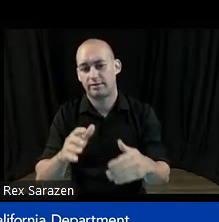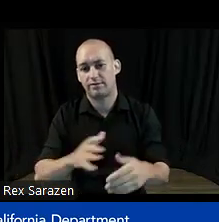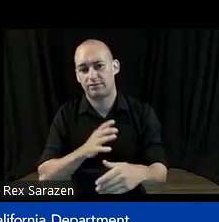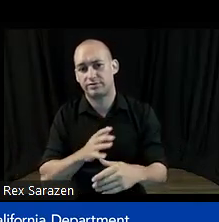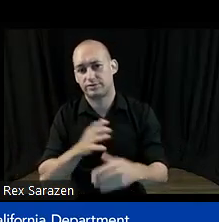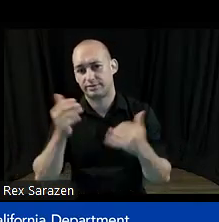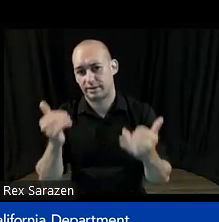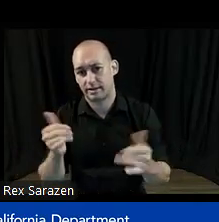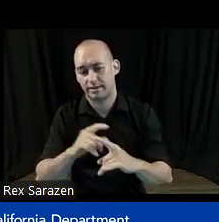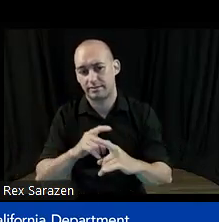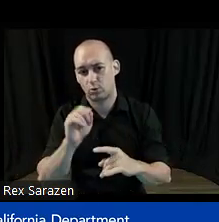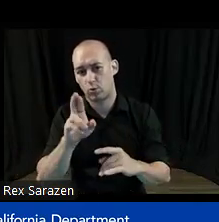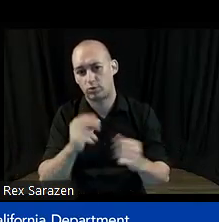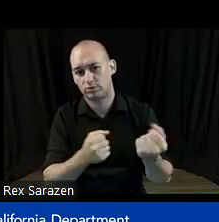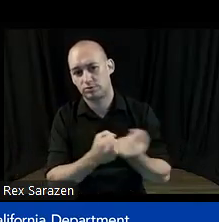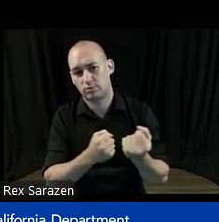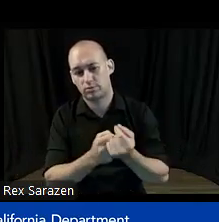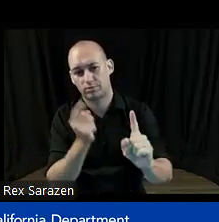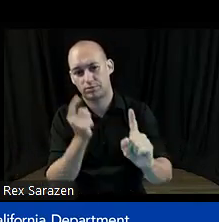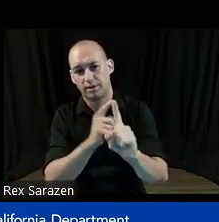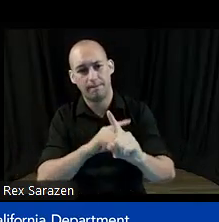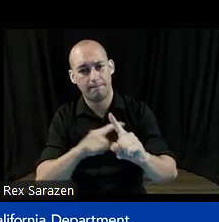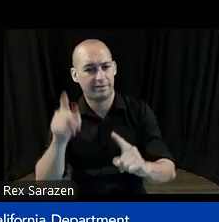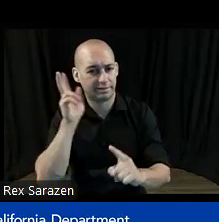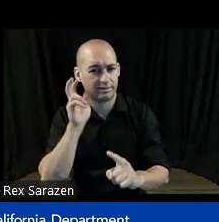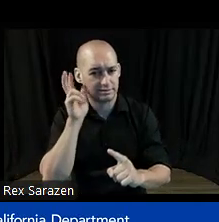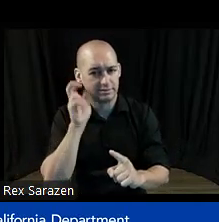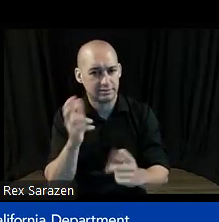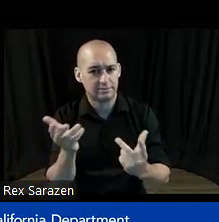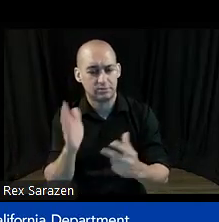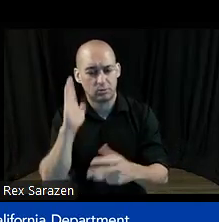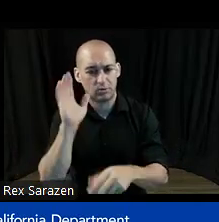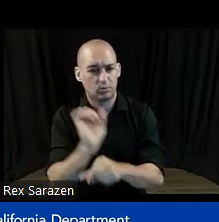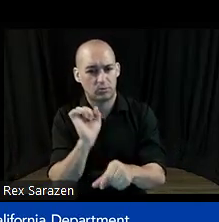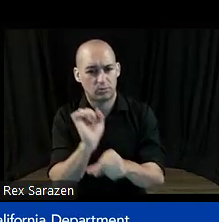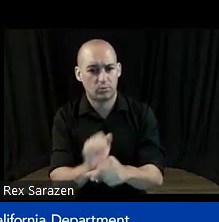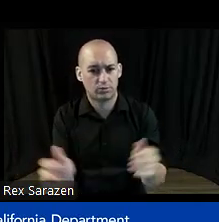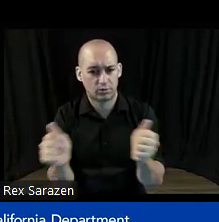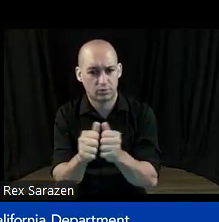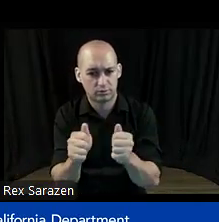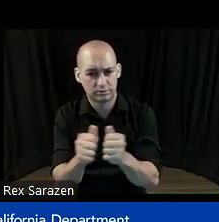the priorities, but they're taking them in under advisement, and we'll be working very closely with them